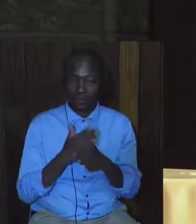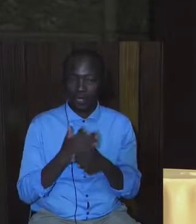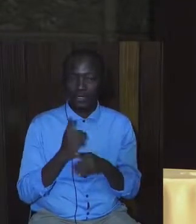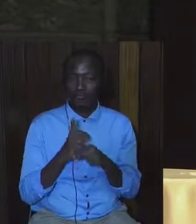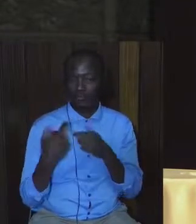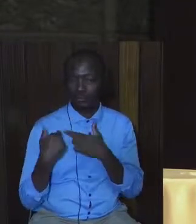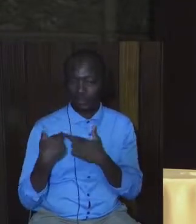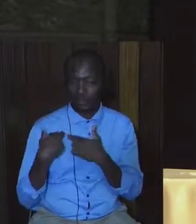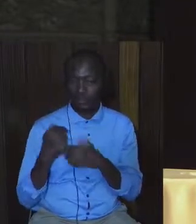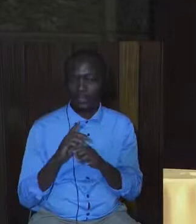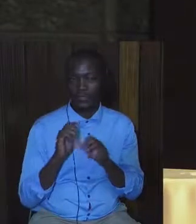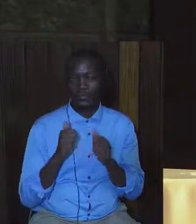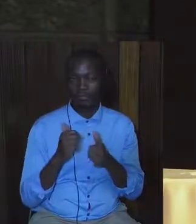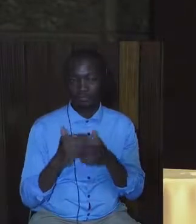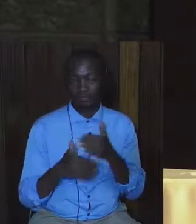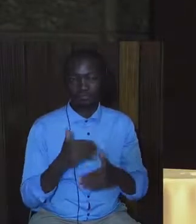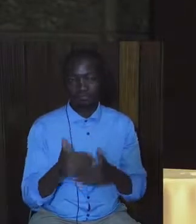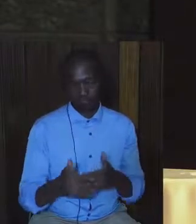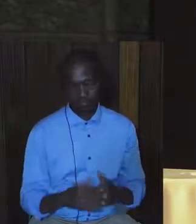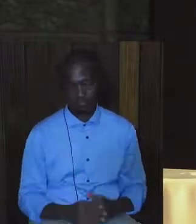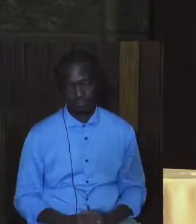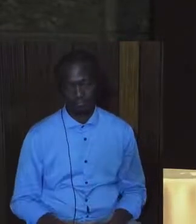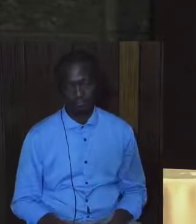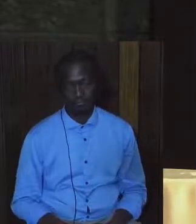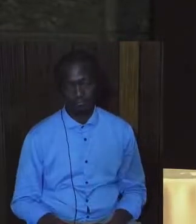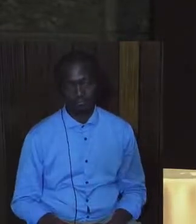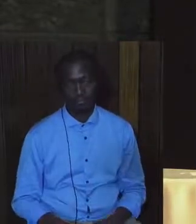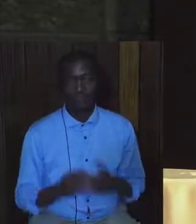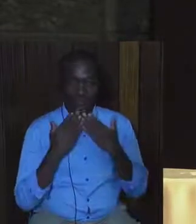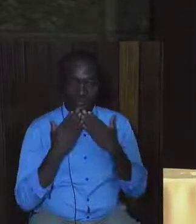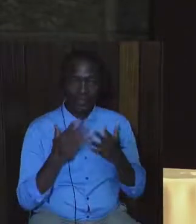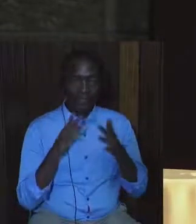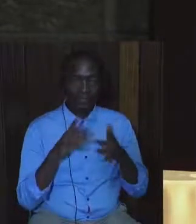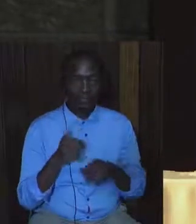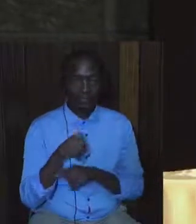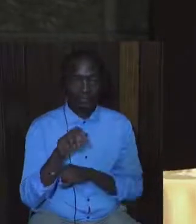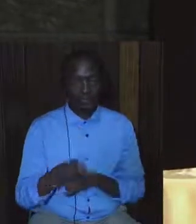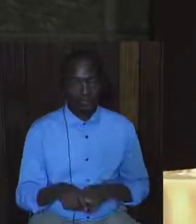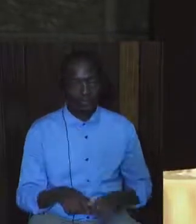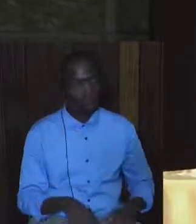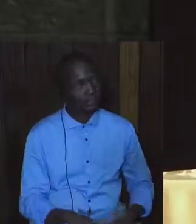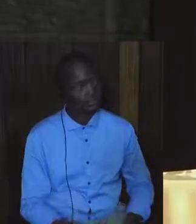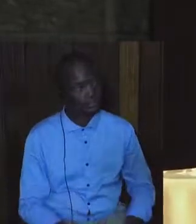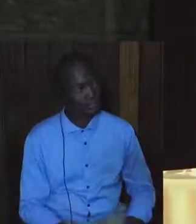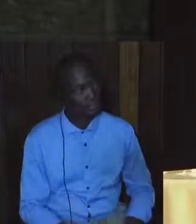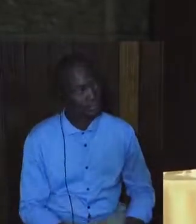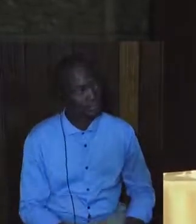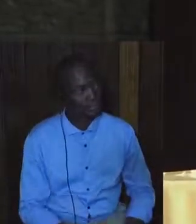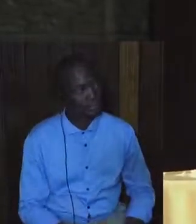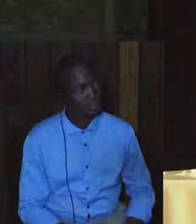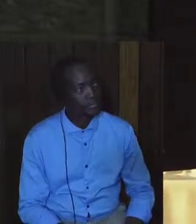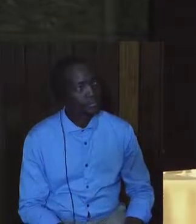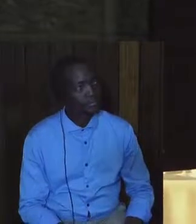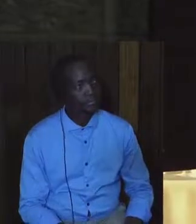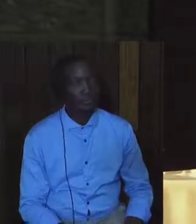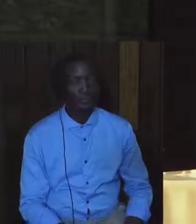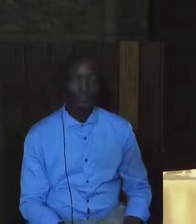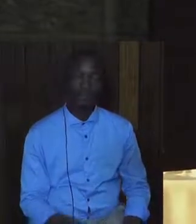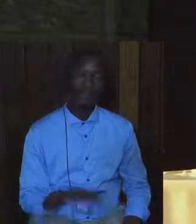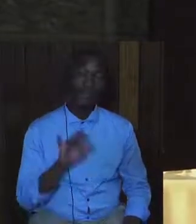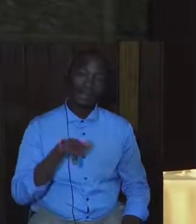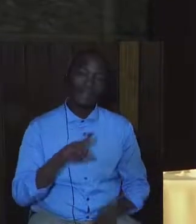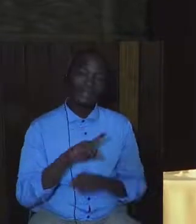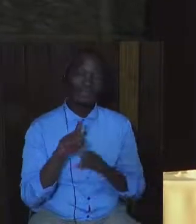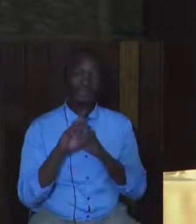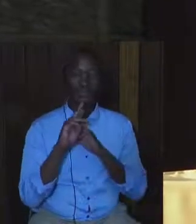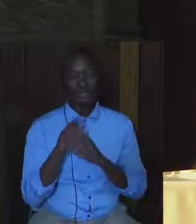management responsibilities going forward. I thank you, Chairperson. Chair, that's the responses, but Chair,